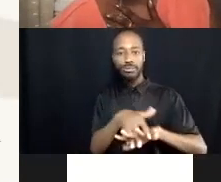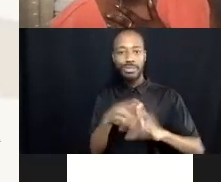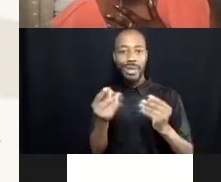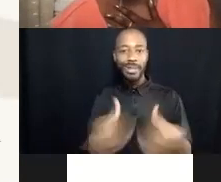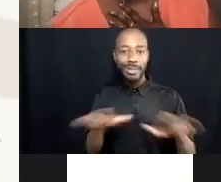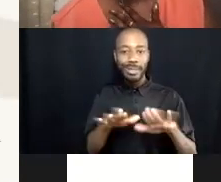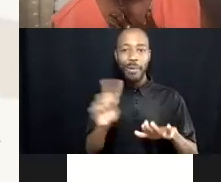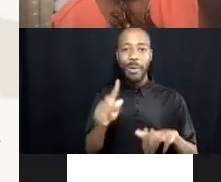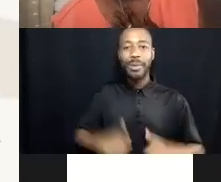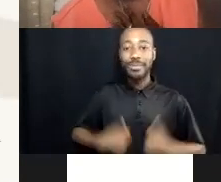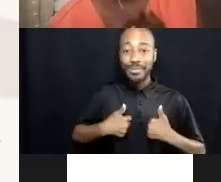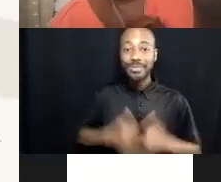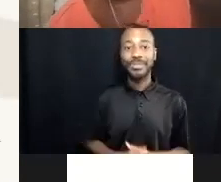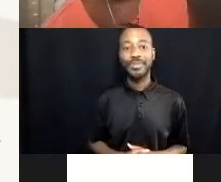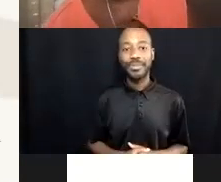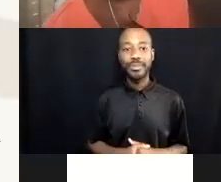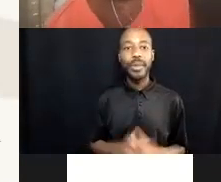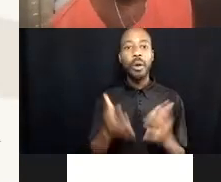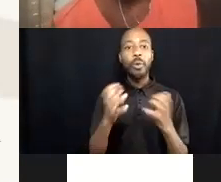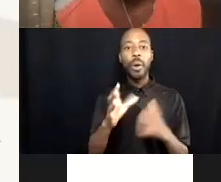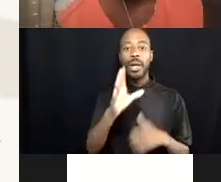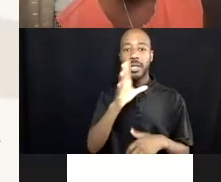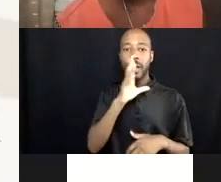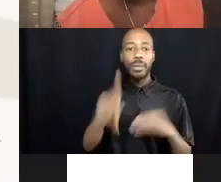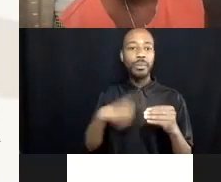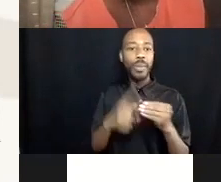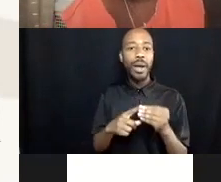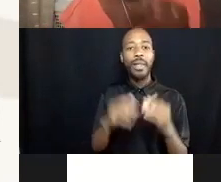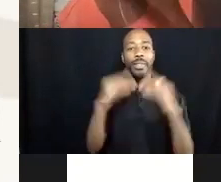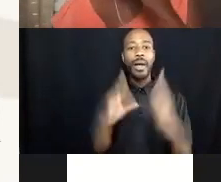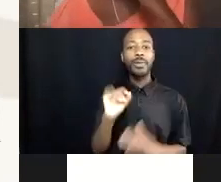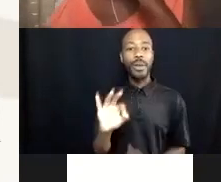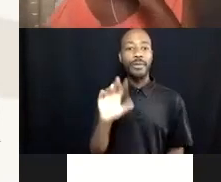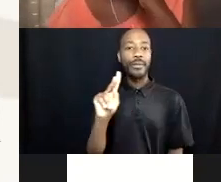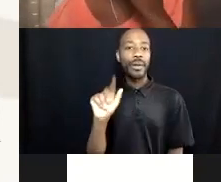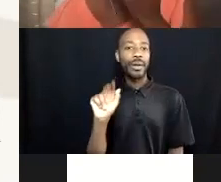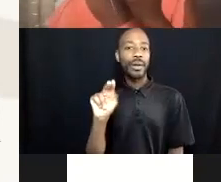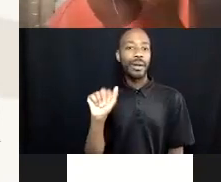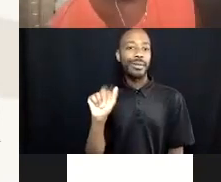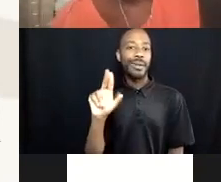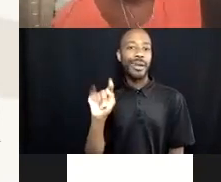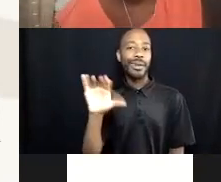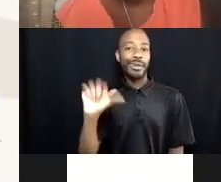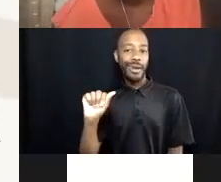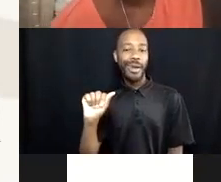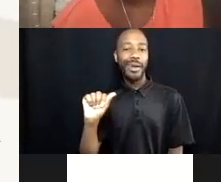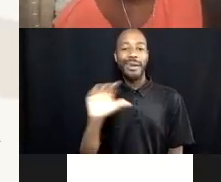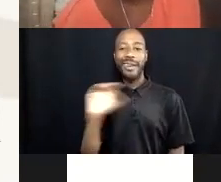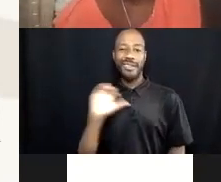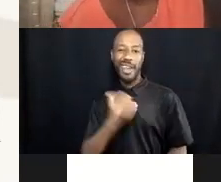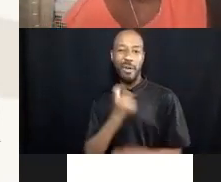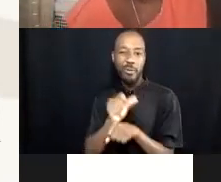start by talking about the House of Kanataka and lifting up the work that we do. So we are a collective